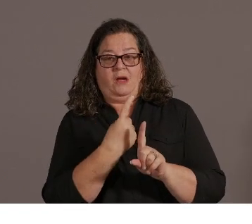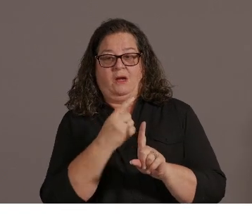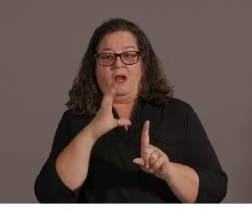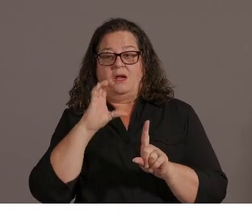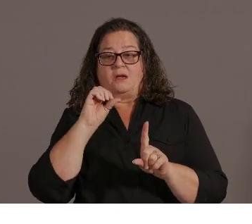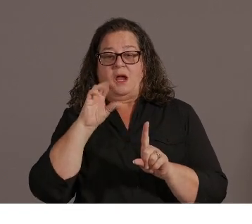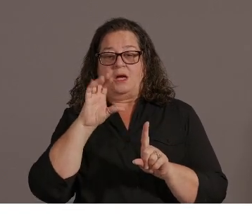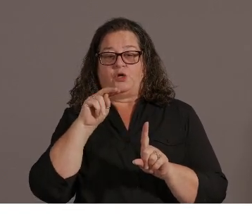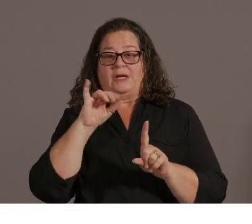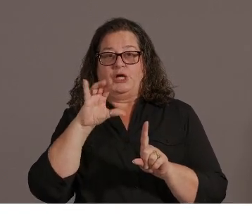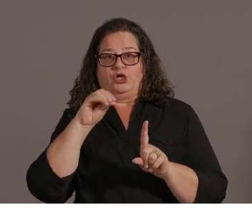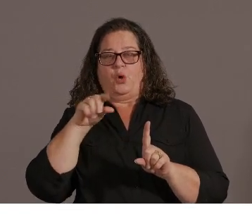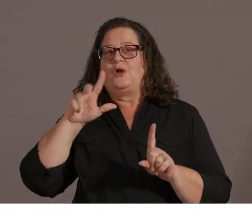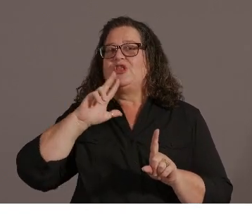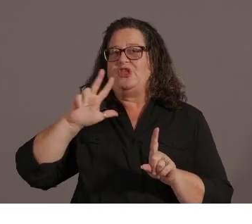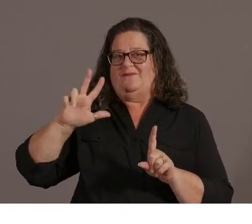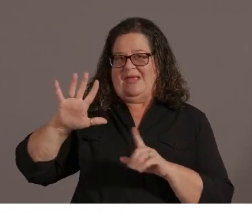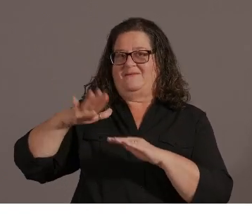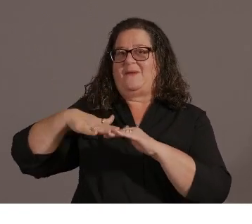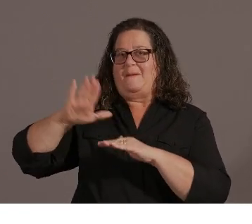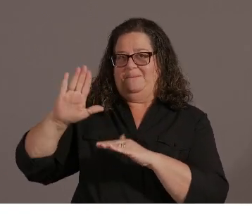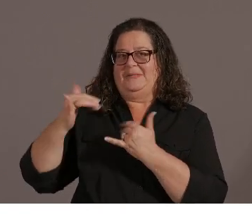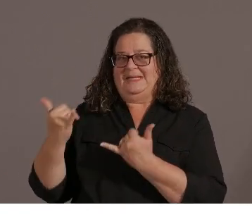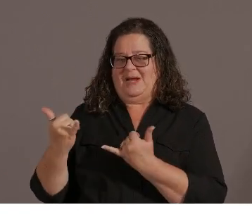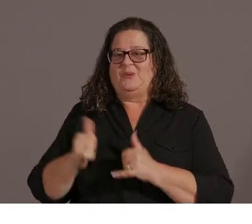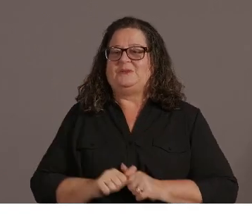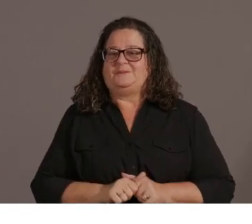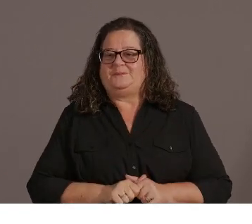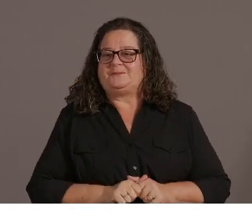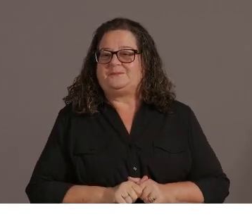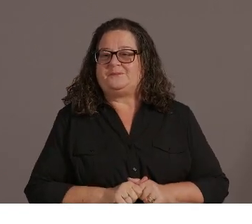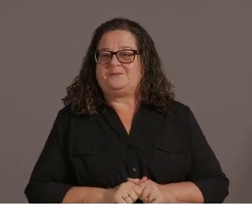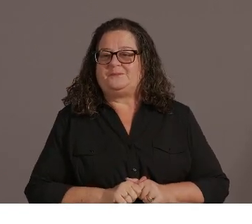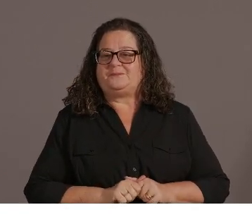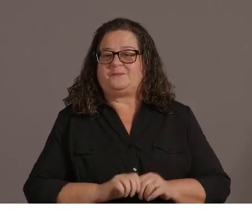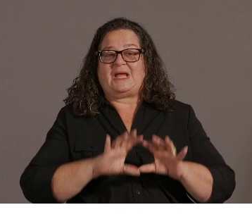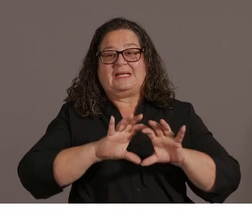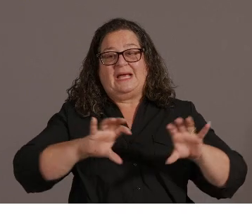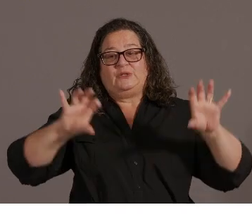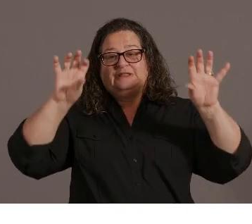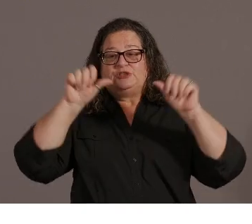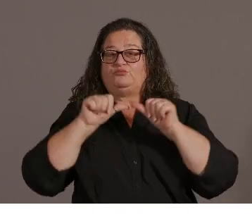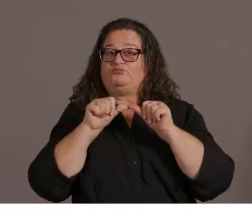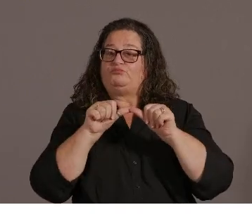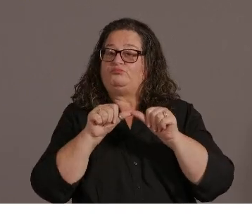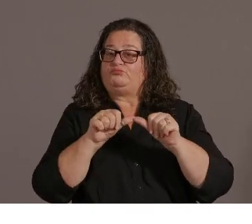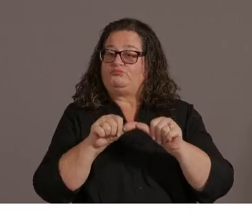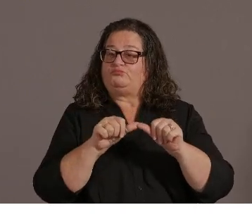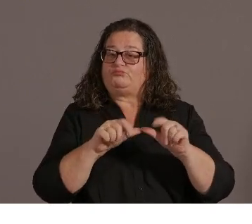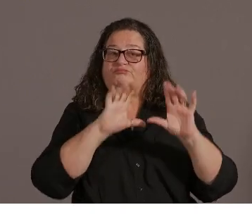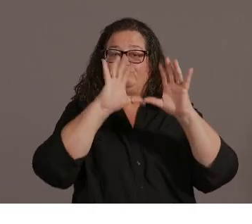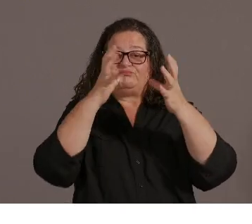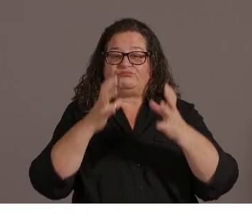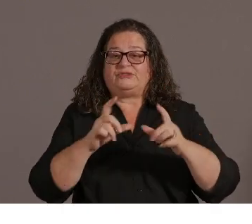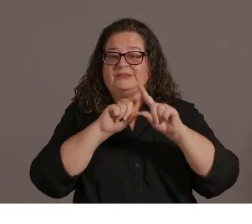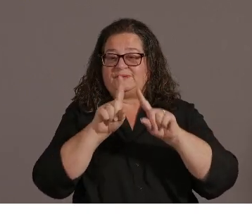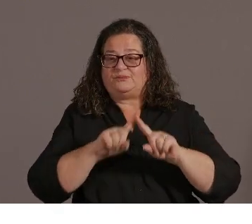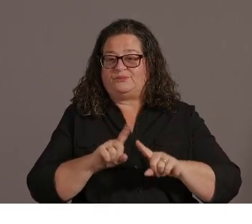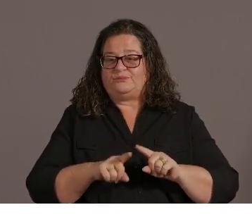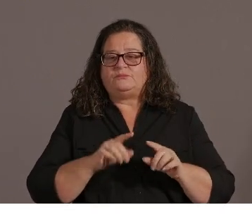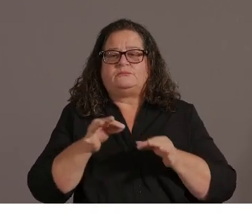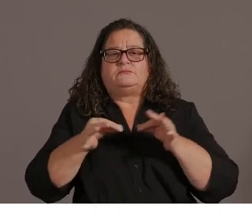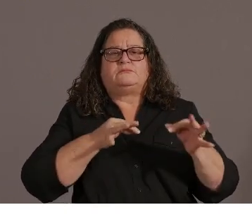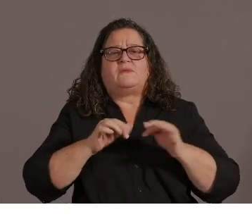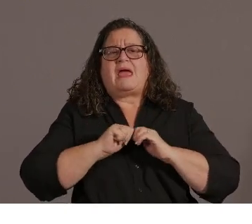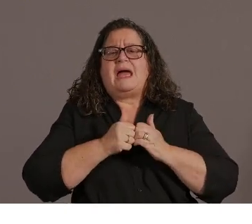move through the prioritization. I'll explain what triggers the moves through and where we